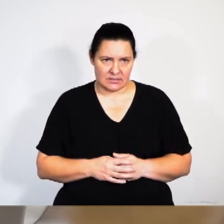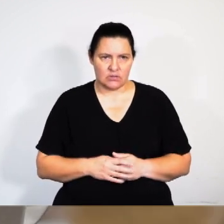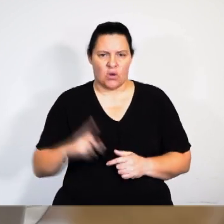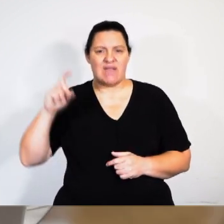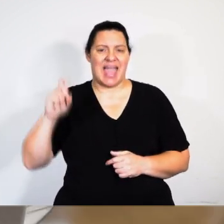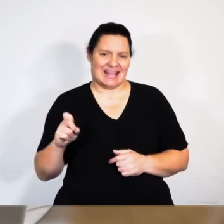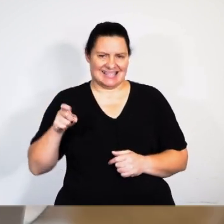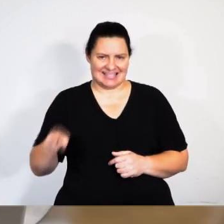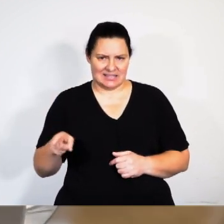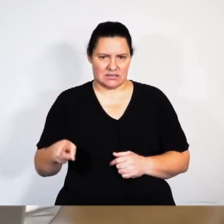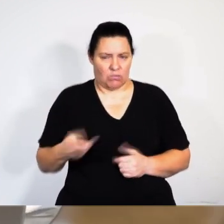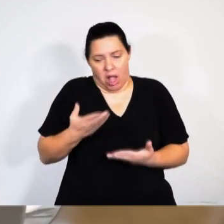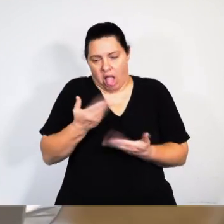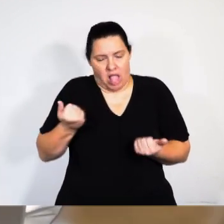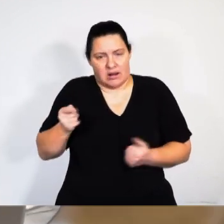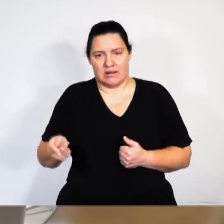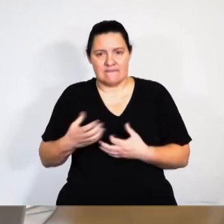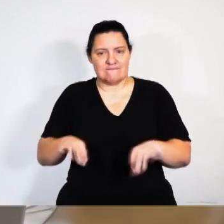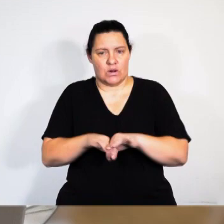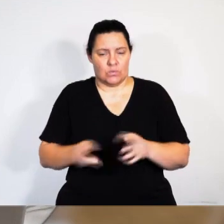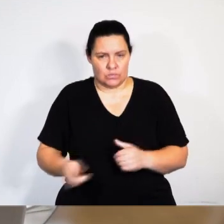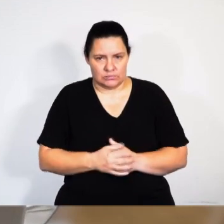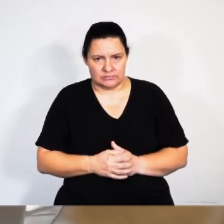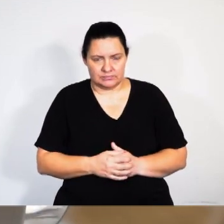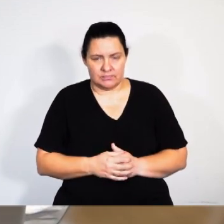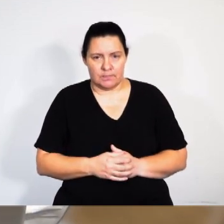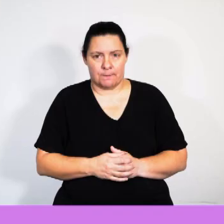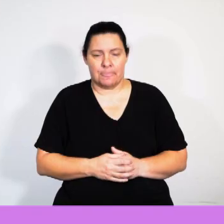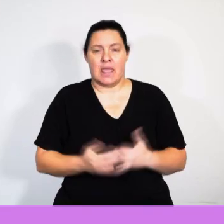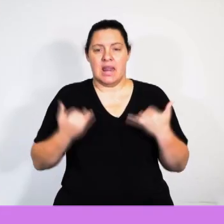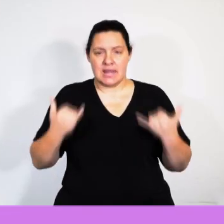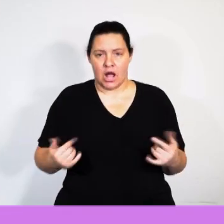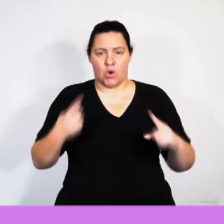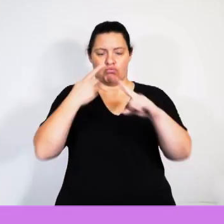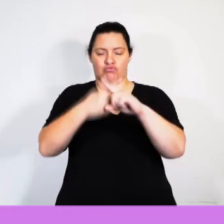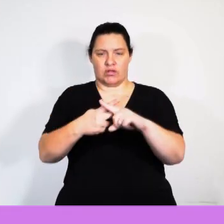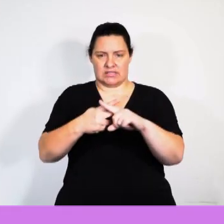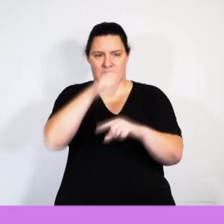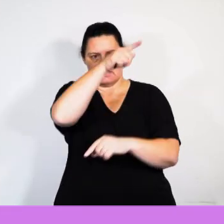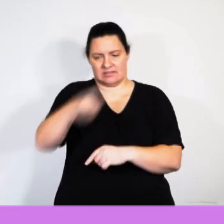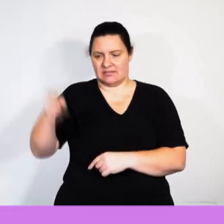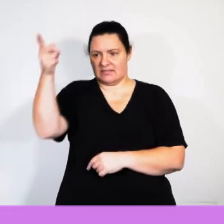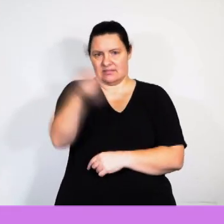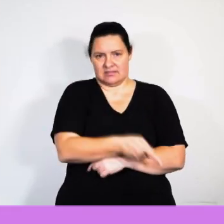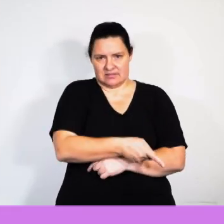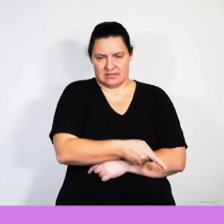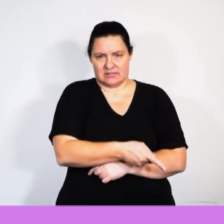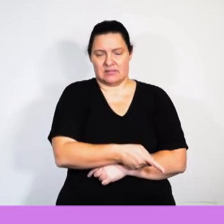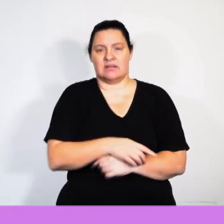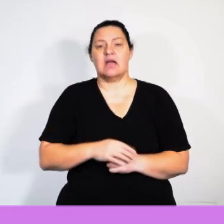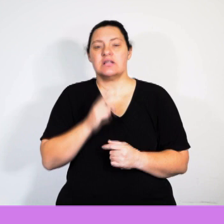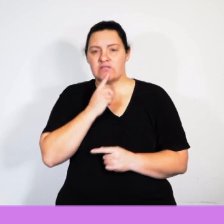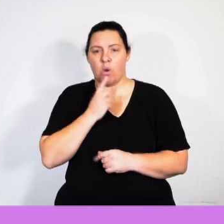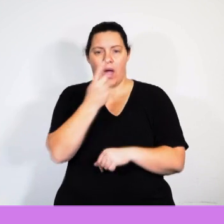to it as x, which represents the unknown value. Then we're going to cross multiply.